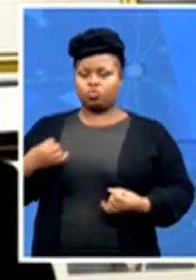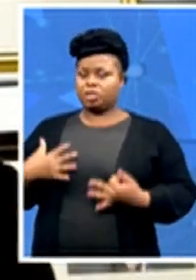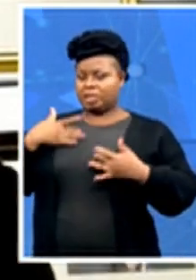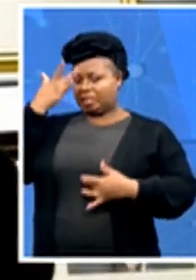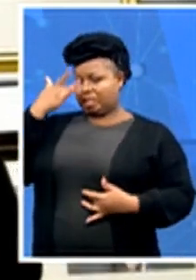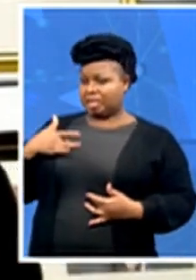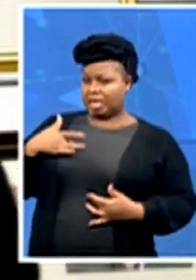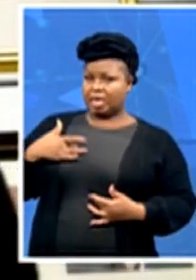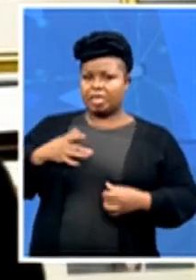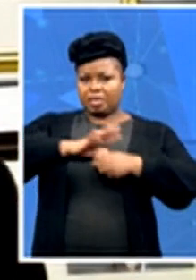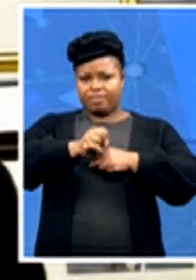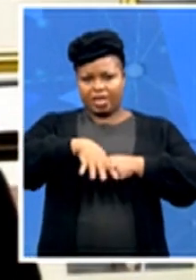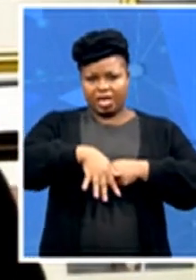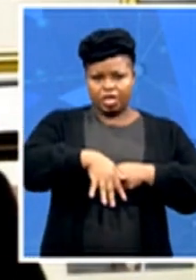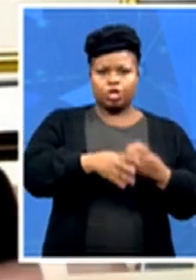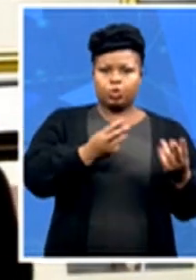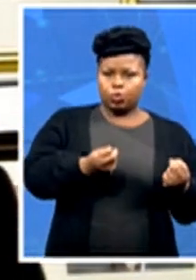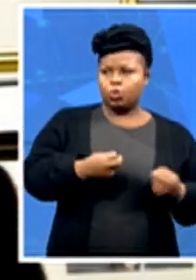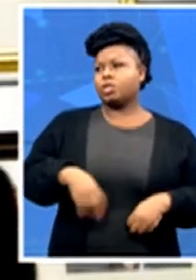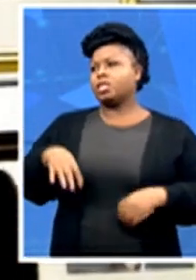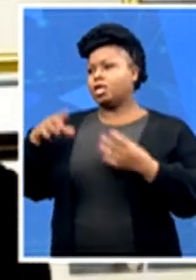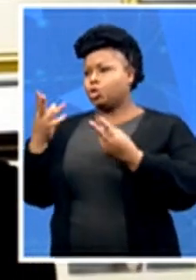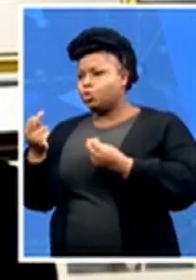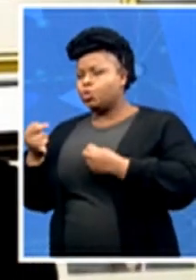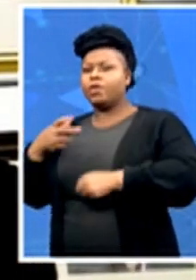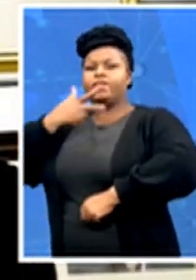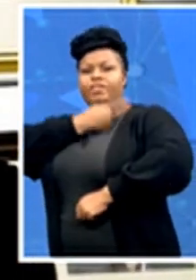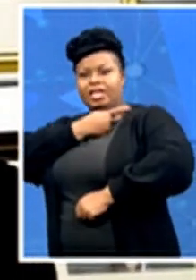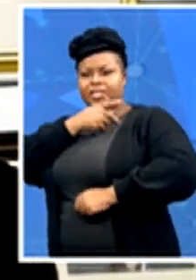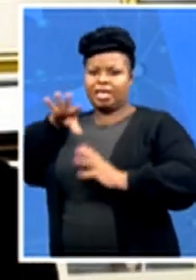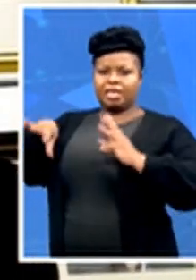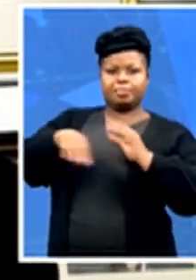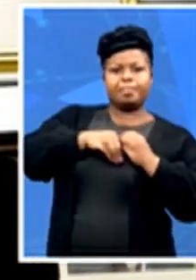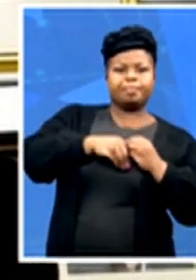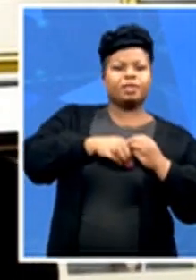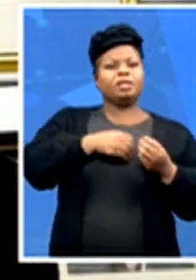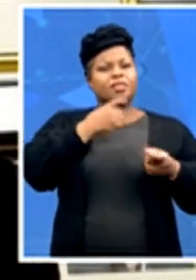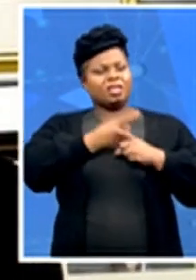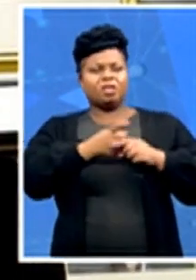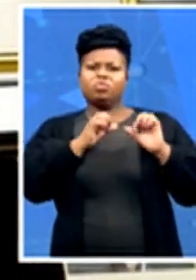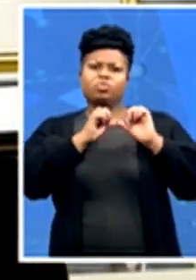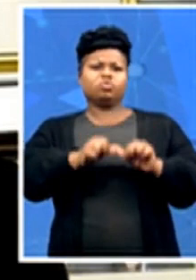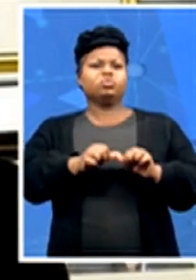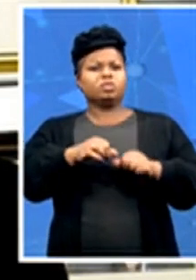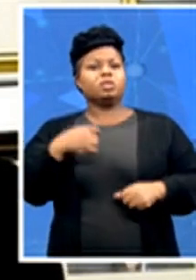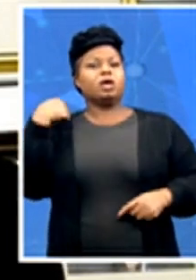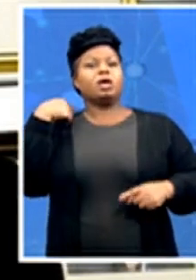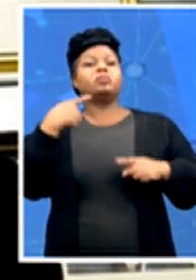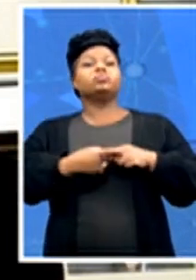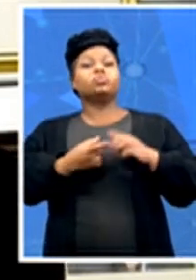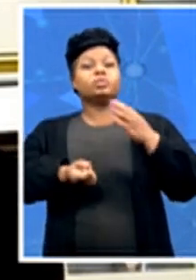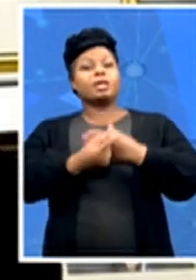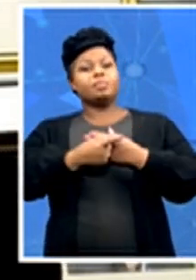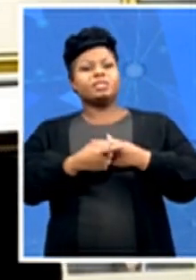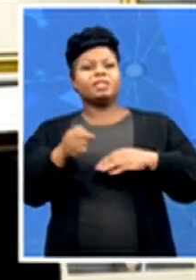better vaccine for the new variant, and that's how we'll continue until we get to a point where the virus isn't able to